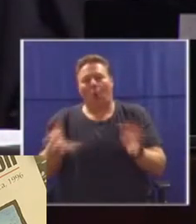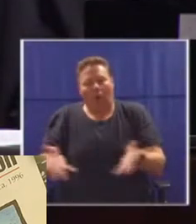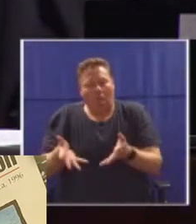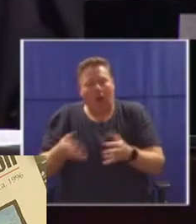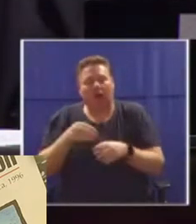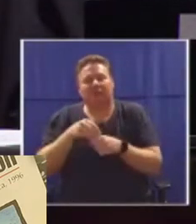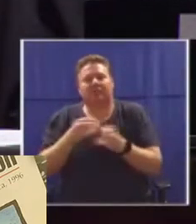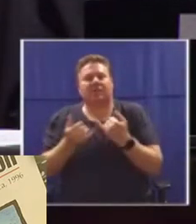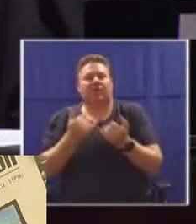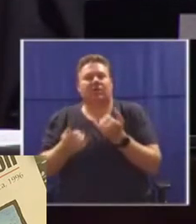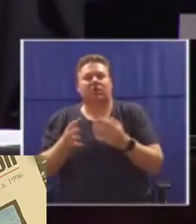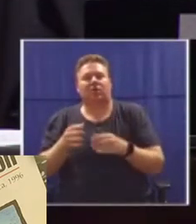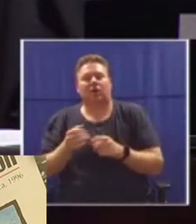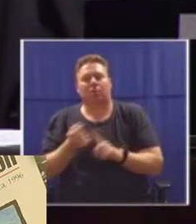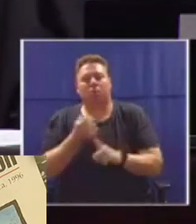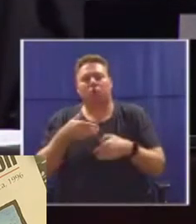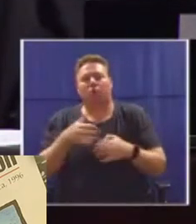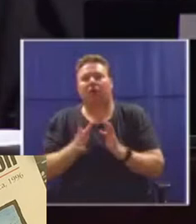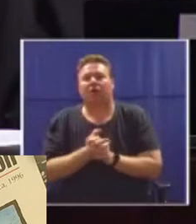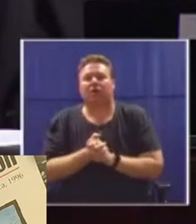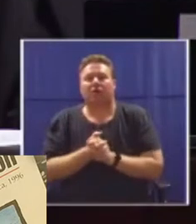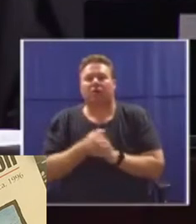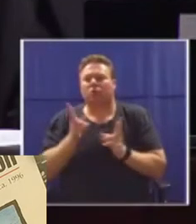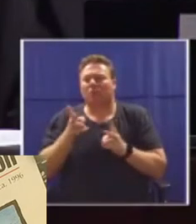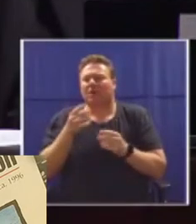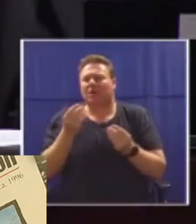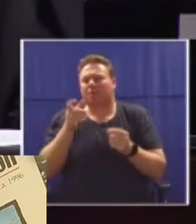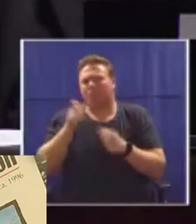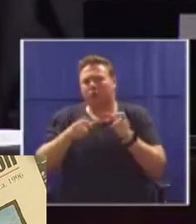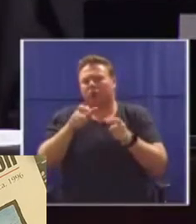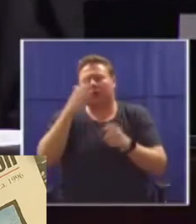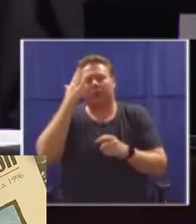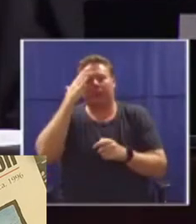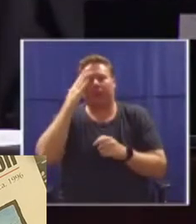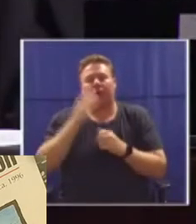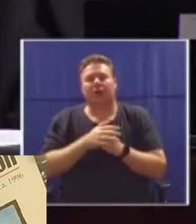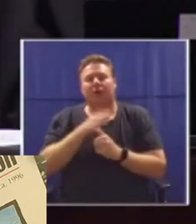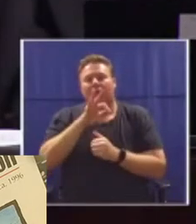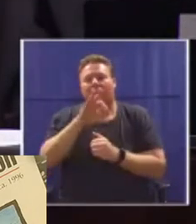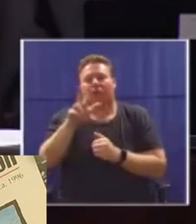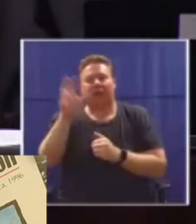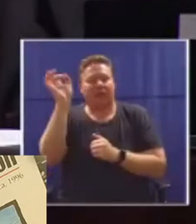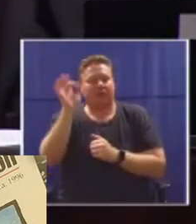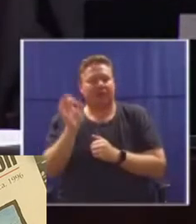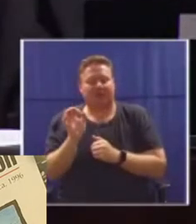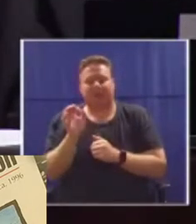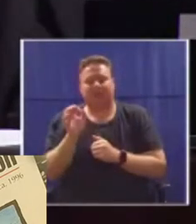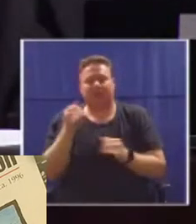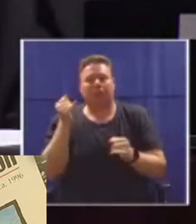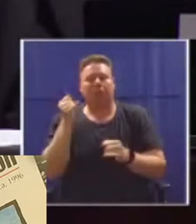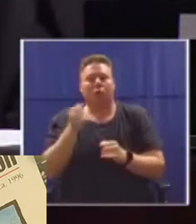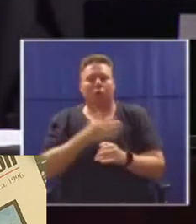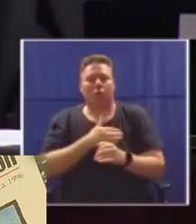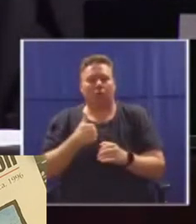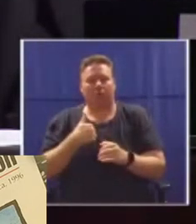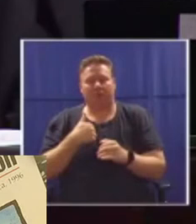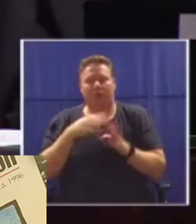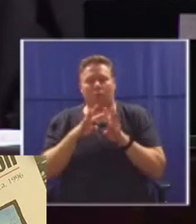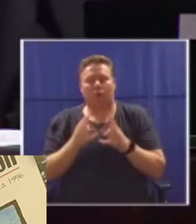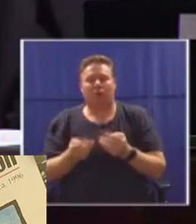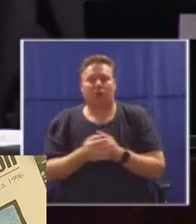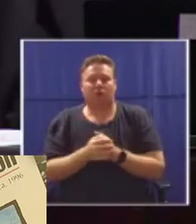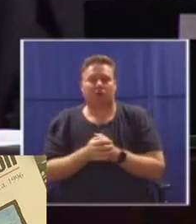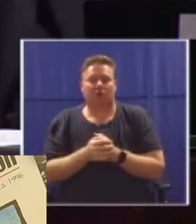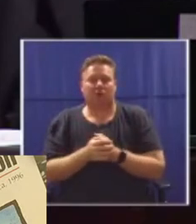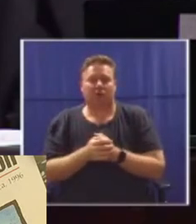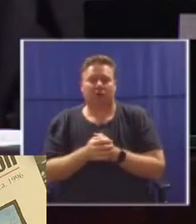way, usually by someone they know. As many as 38% of murders of women globally are committed by